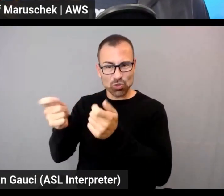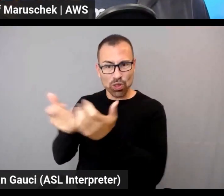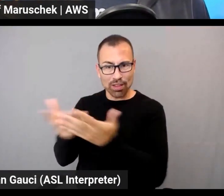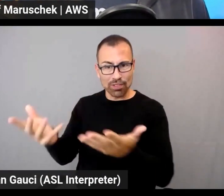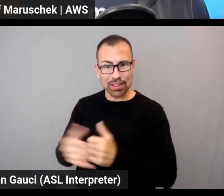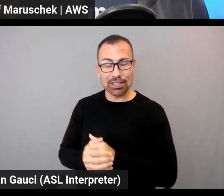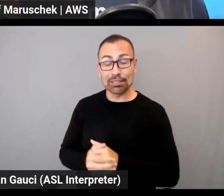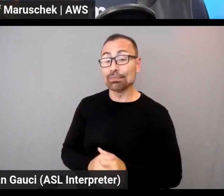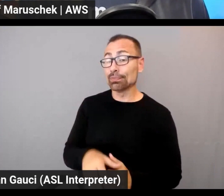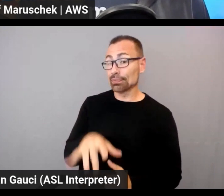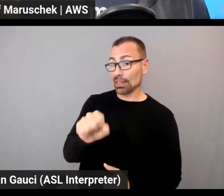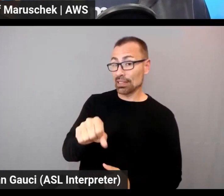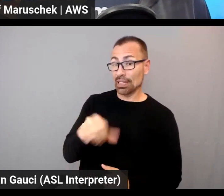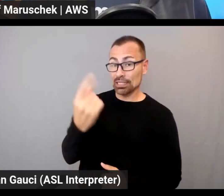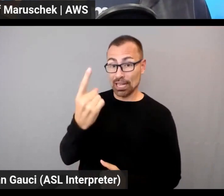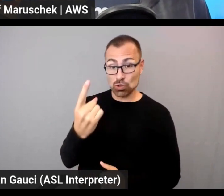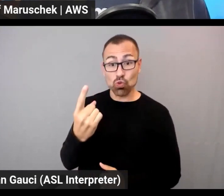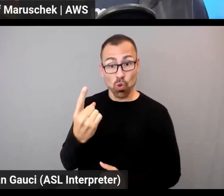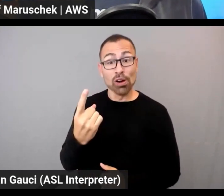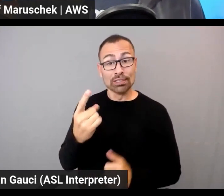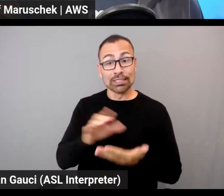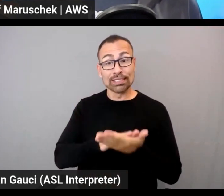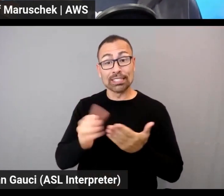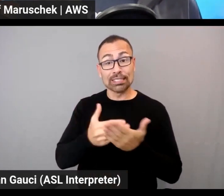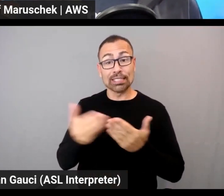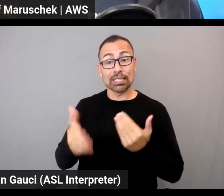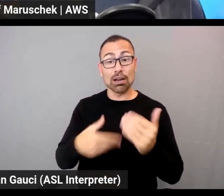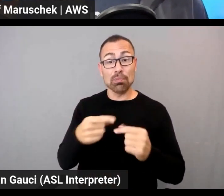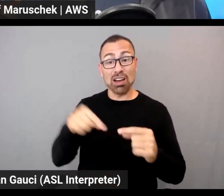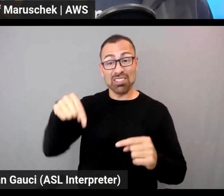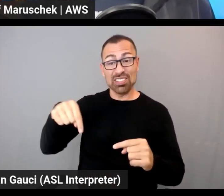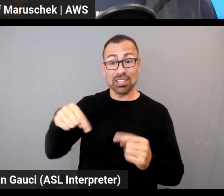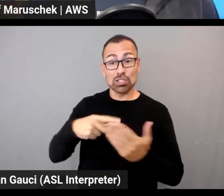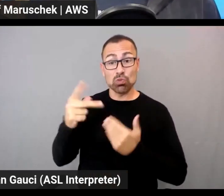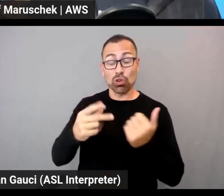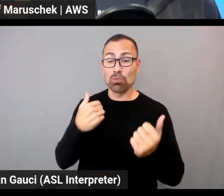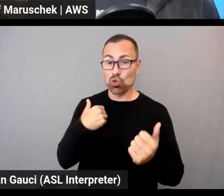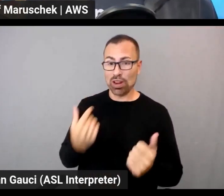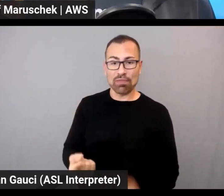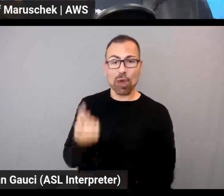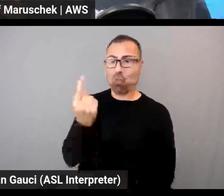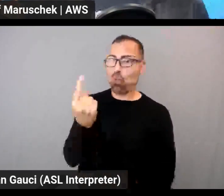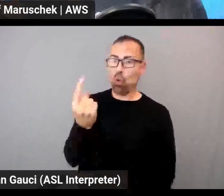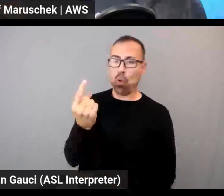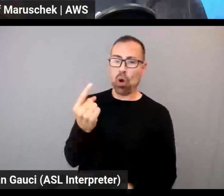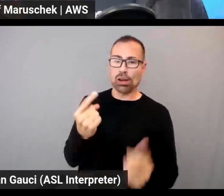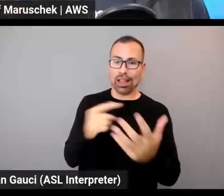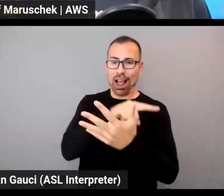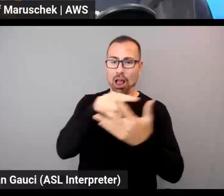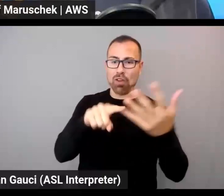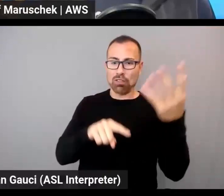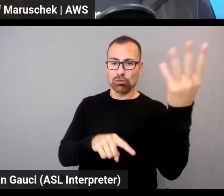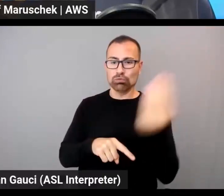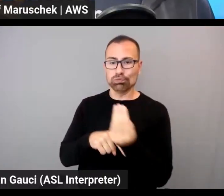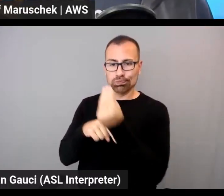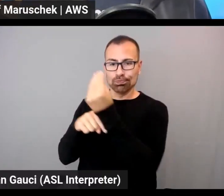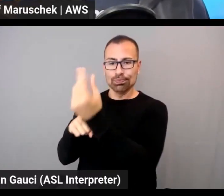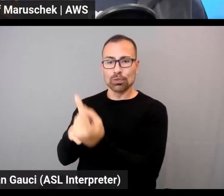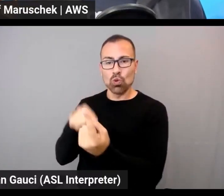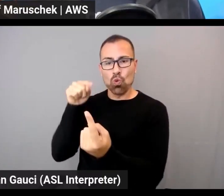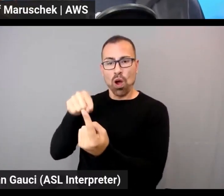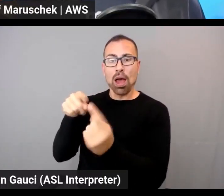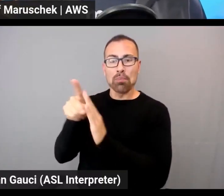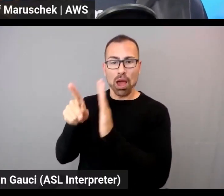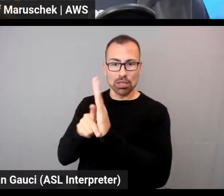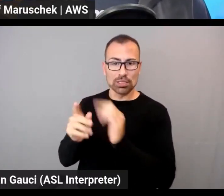access, that you can have that centralized policy, both for device and for identity. And it gives you options that you can have a group level policy.